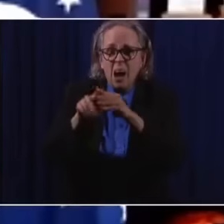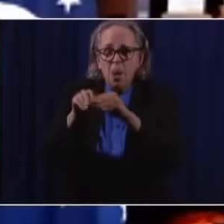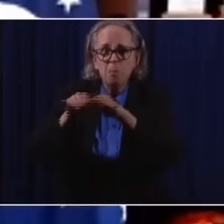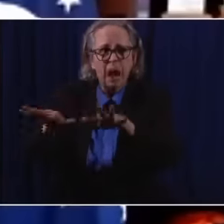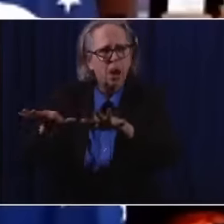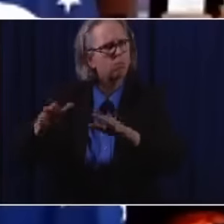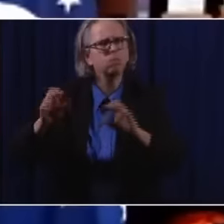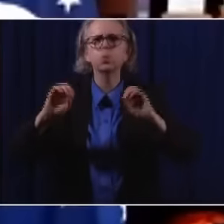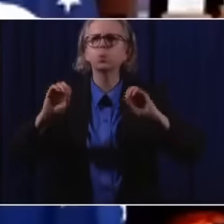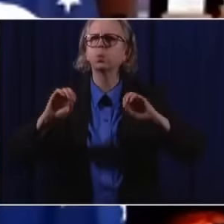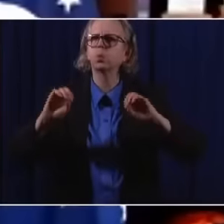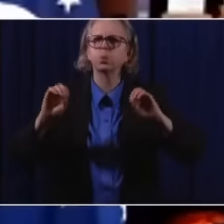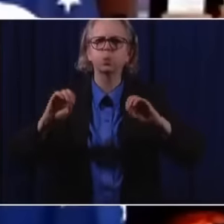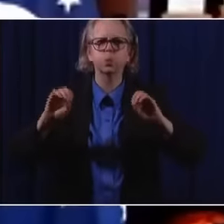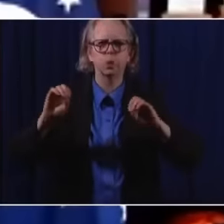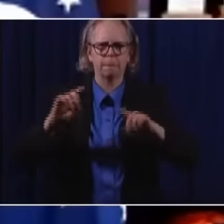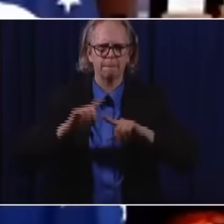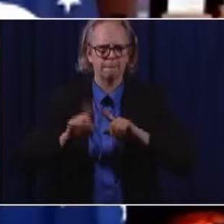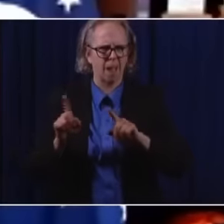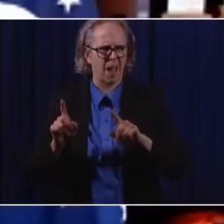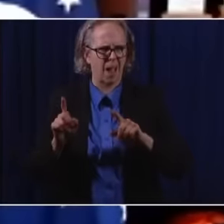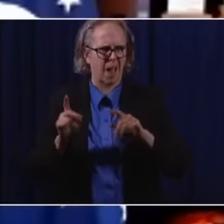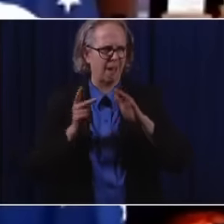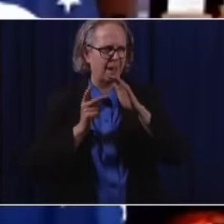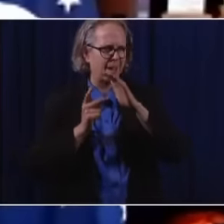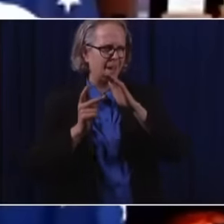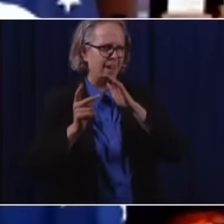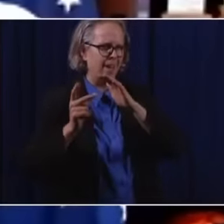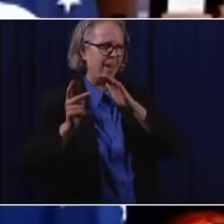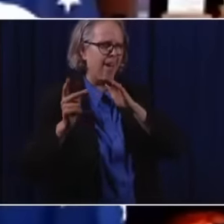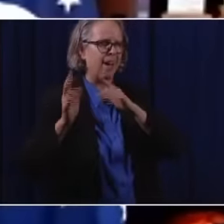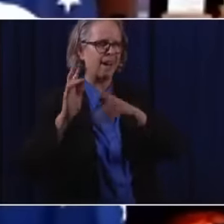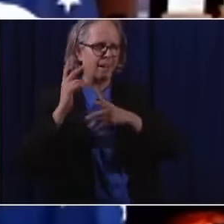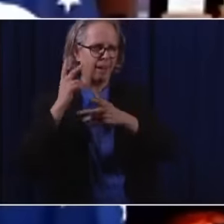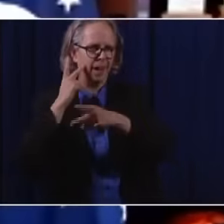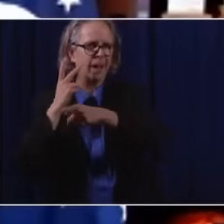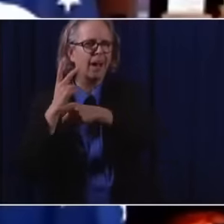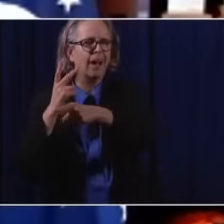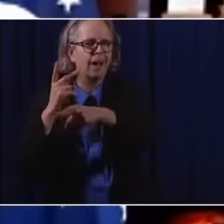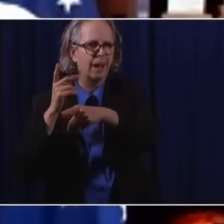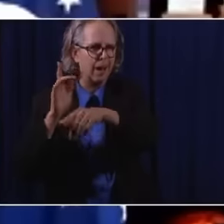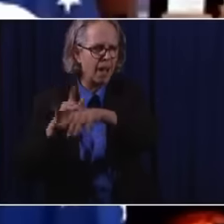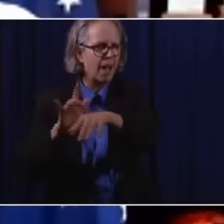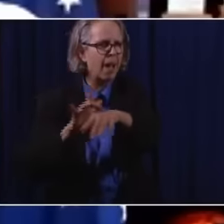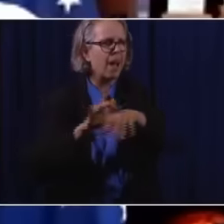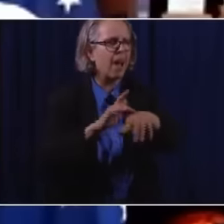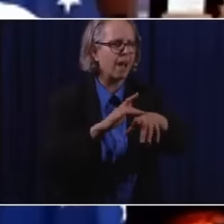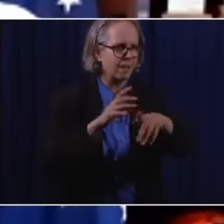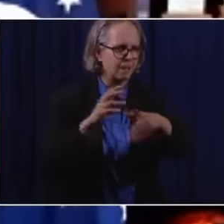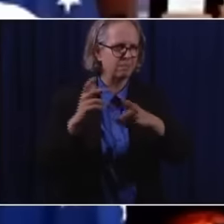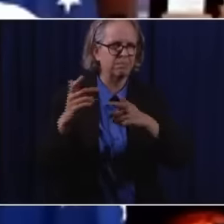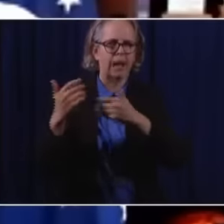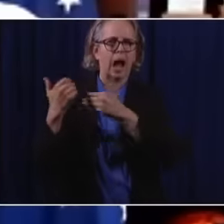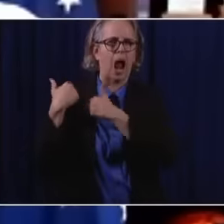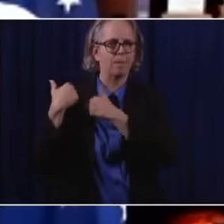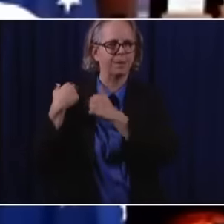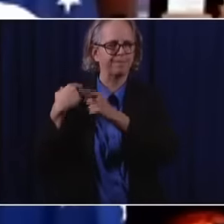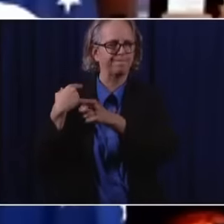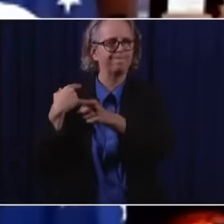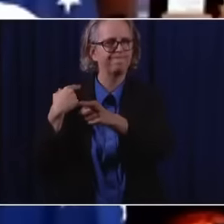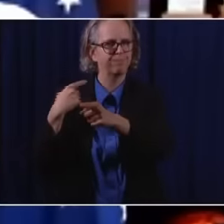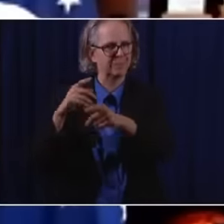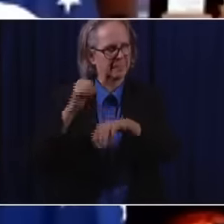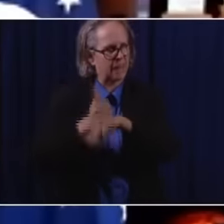to reassure us and the public that they have an accountability mechanism, that they are sending observers out